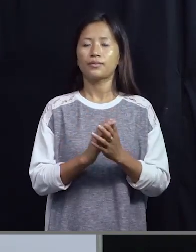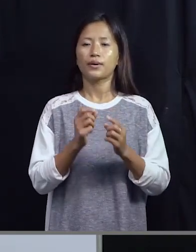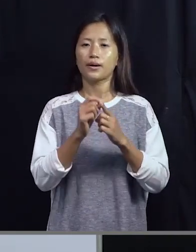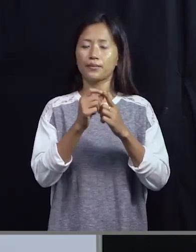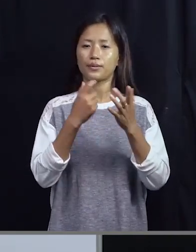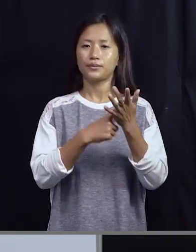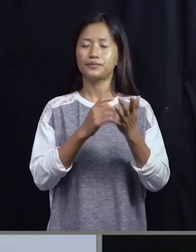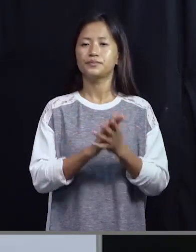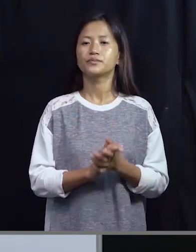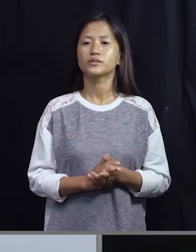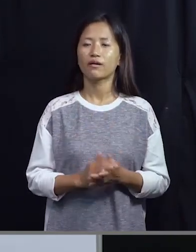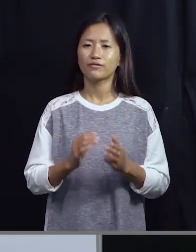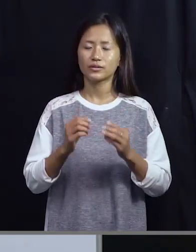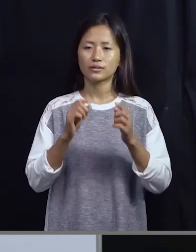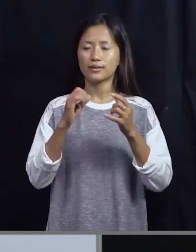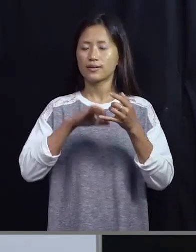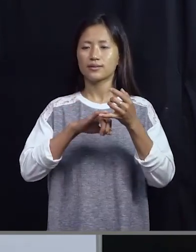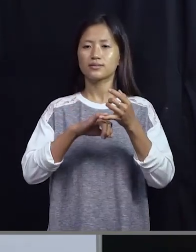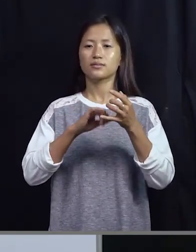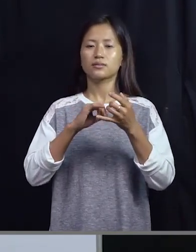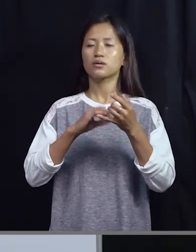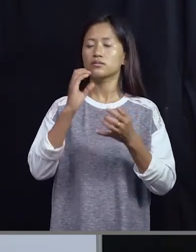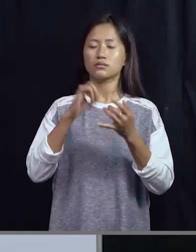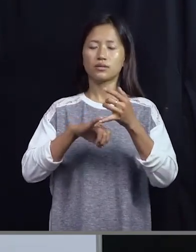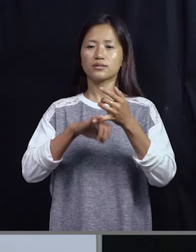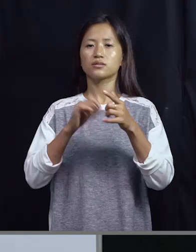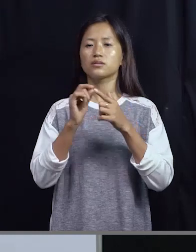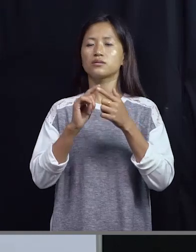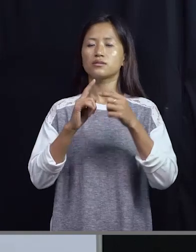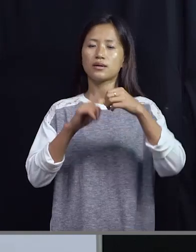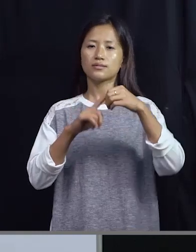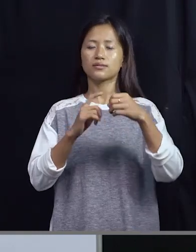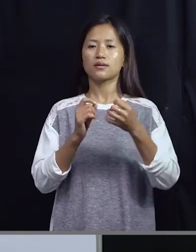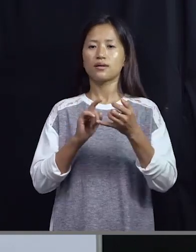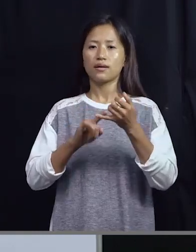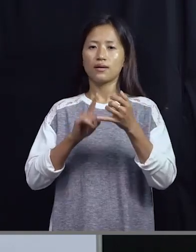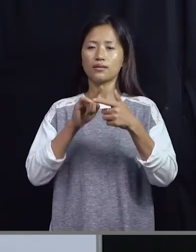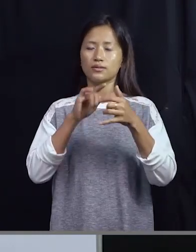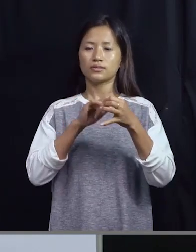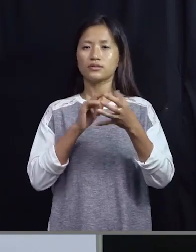of some sequences of nucleotides, they are responsible for